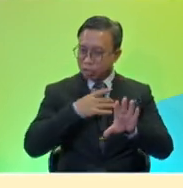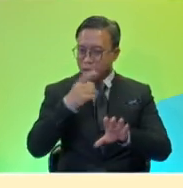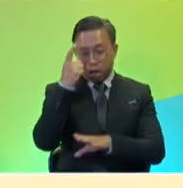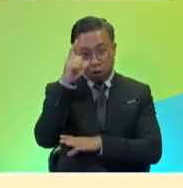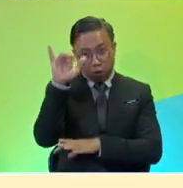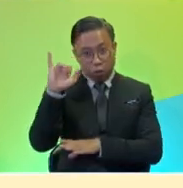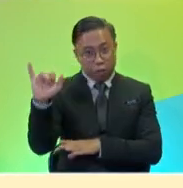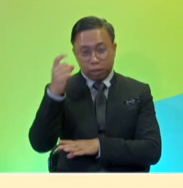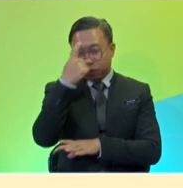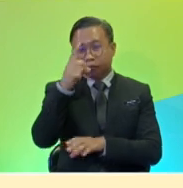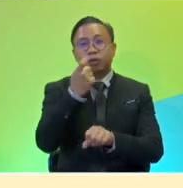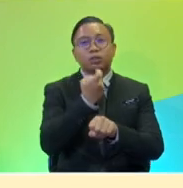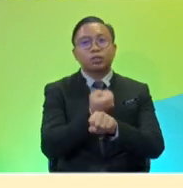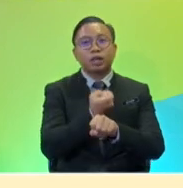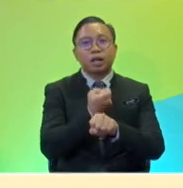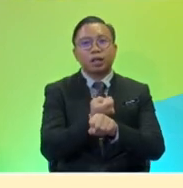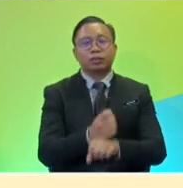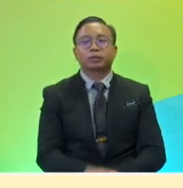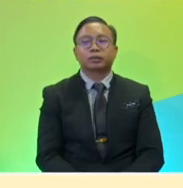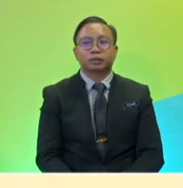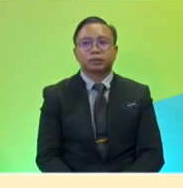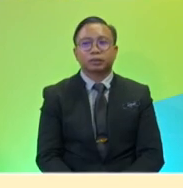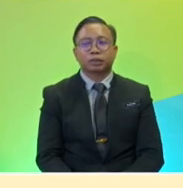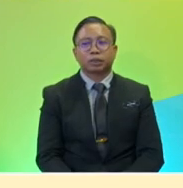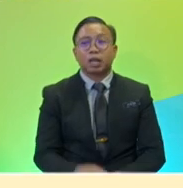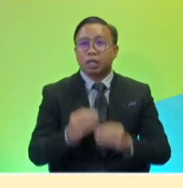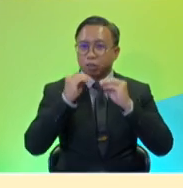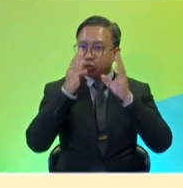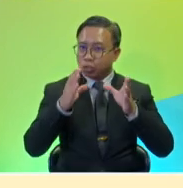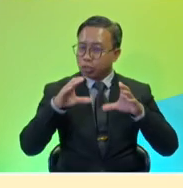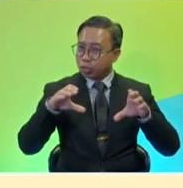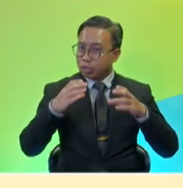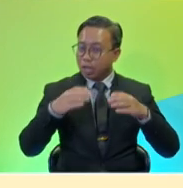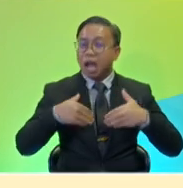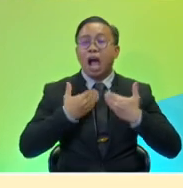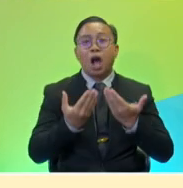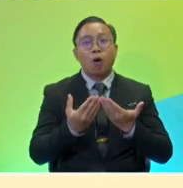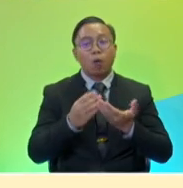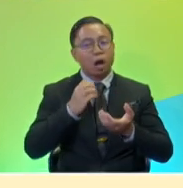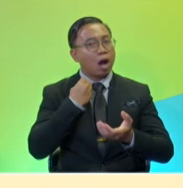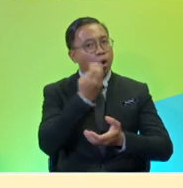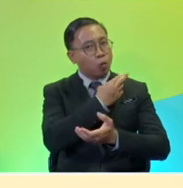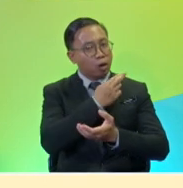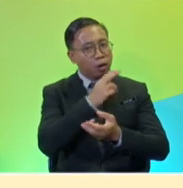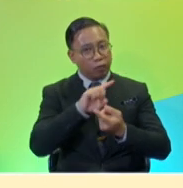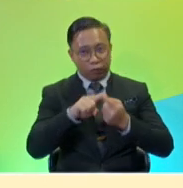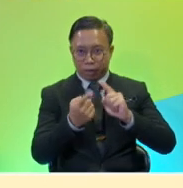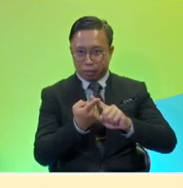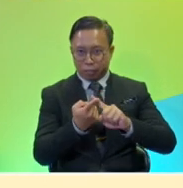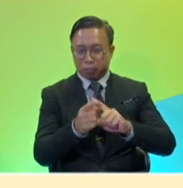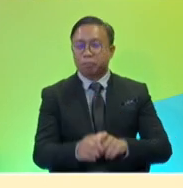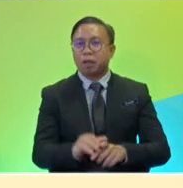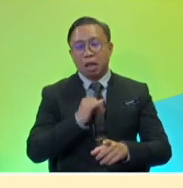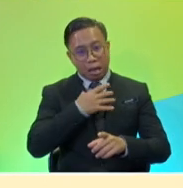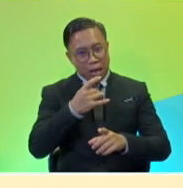for shells. Okay, all right. So, teacher, how did our friends do for this activity? I like to take a photo, correct? I